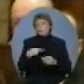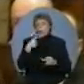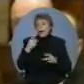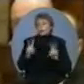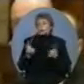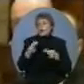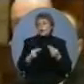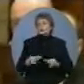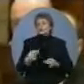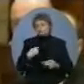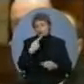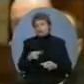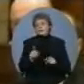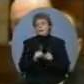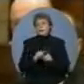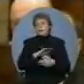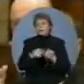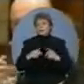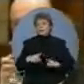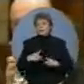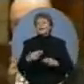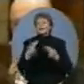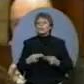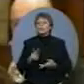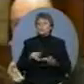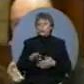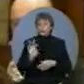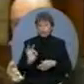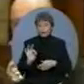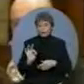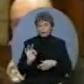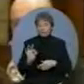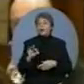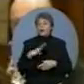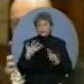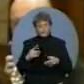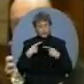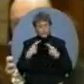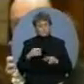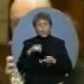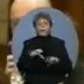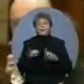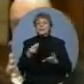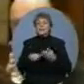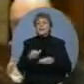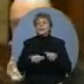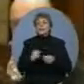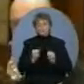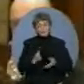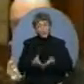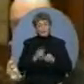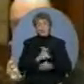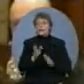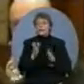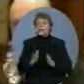in our 2009 budget, we put forward an economic action plan that will, in fact, help Canadians. We had to do it on our own,